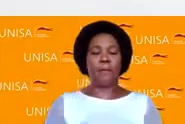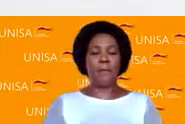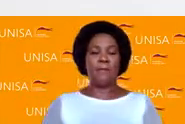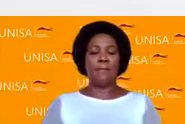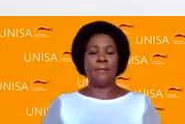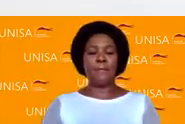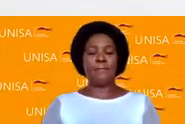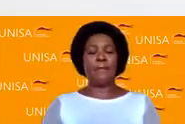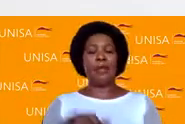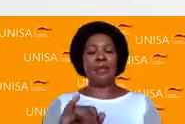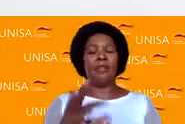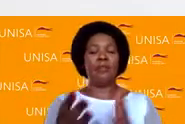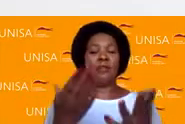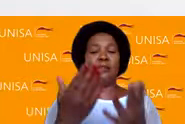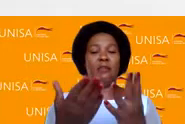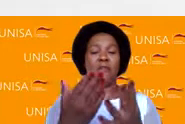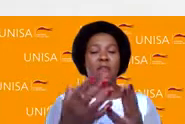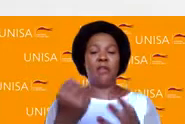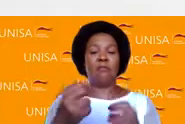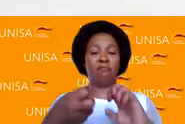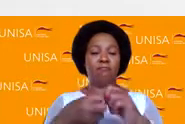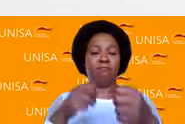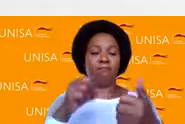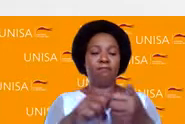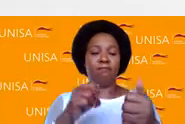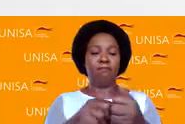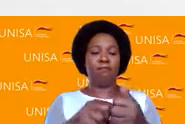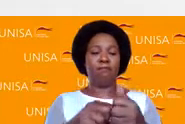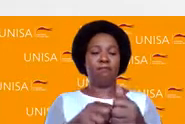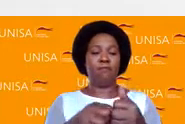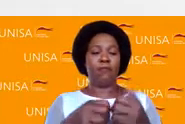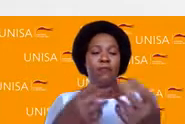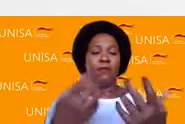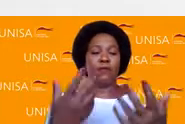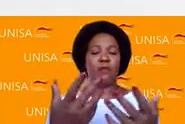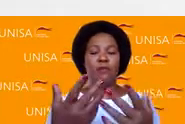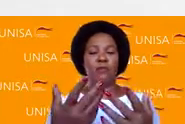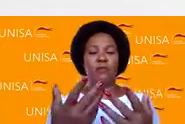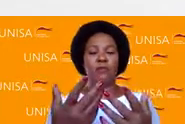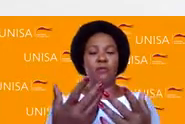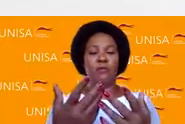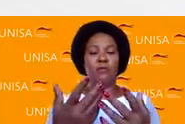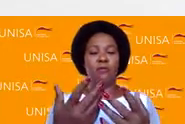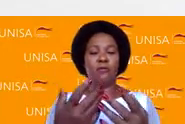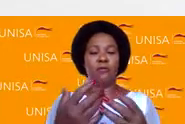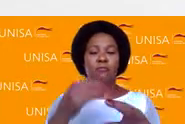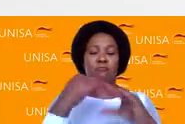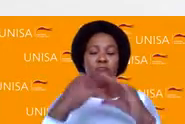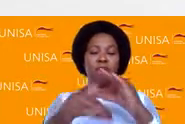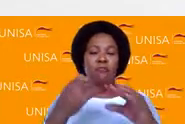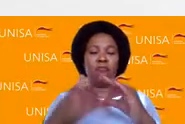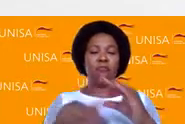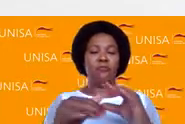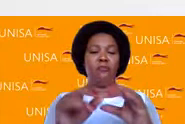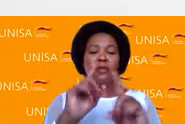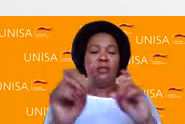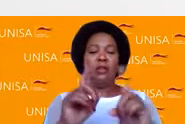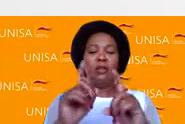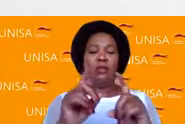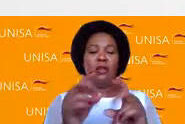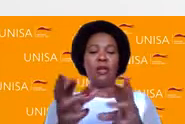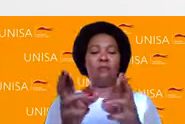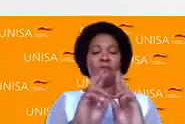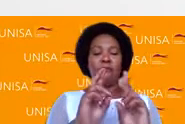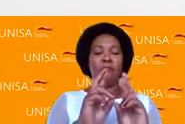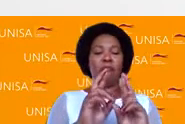So if you're having trouble, so you've already sent, for instance, to inquire and you didn't get feedback yet and you don't know